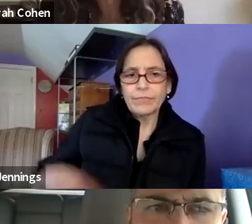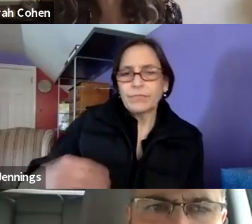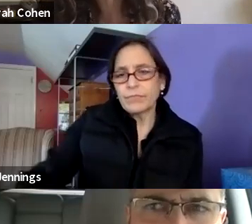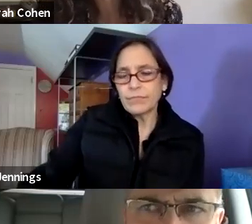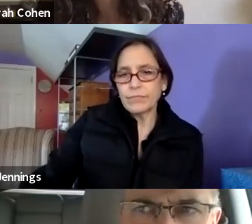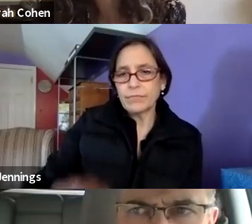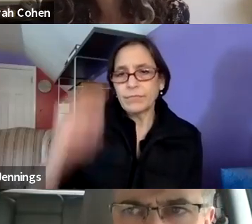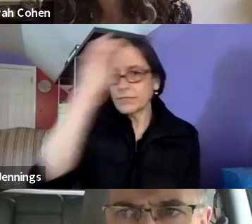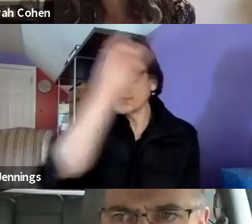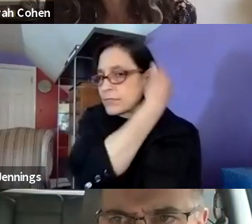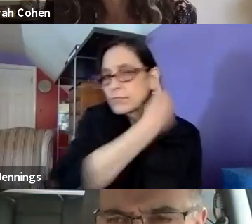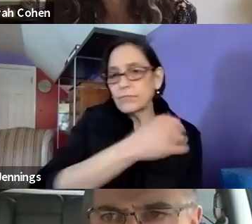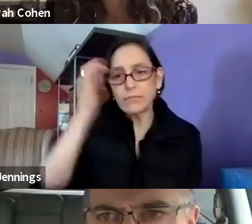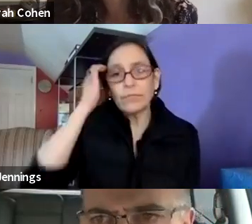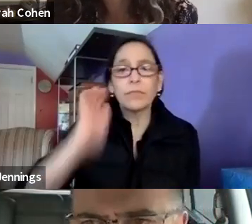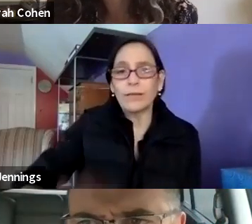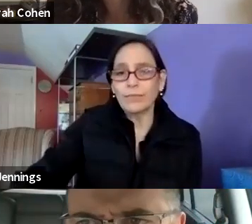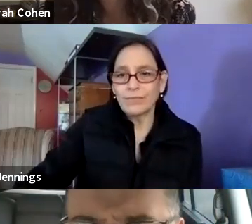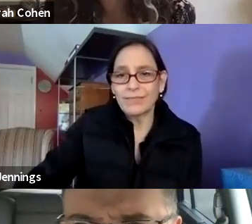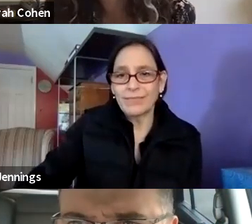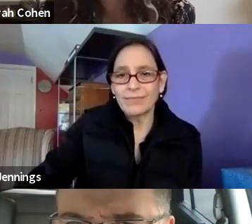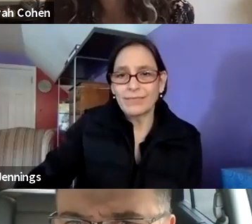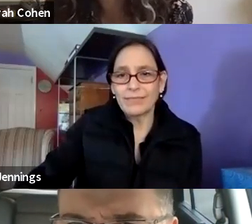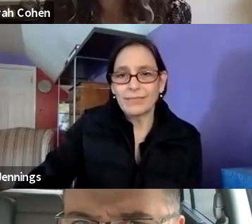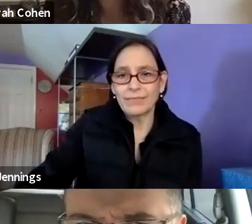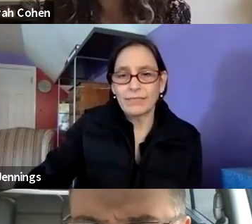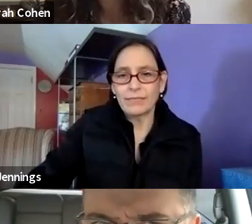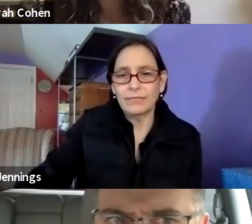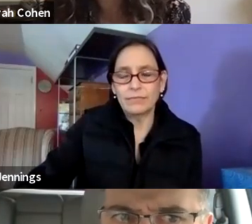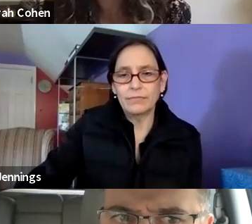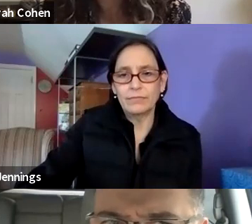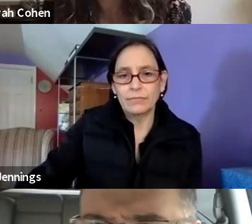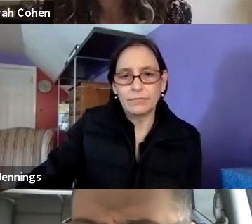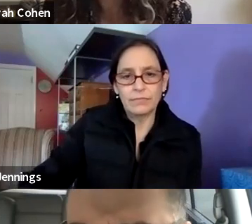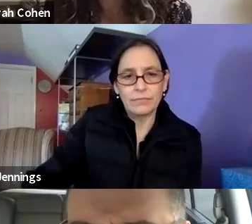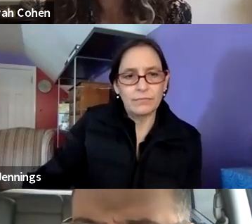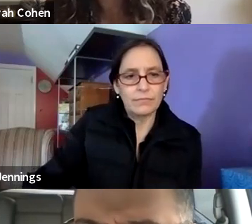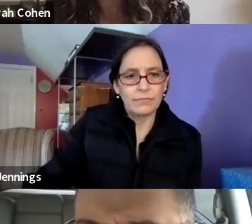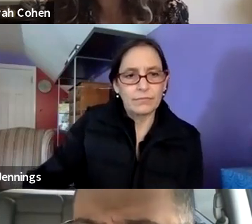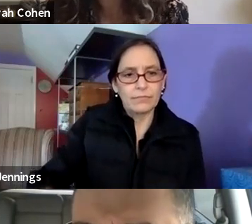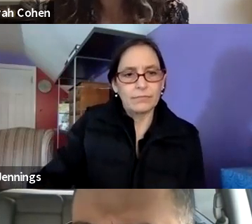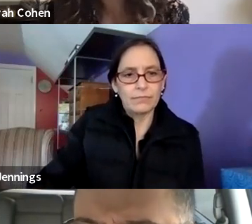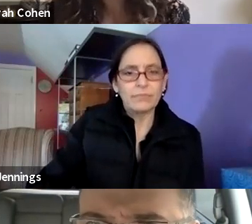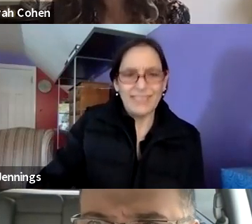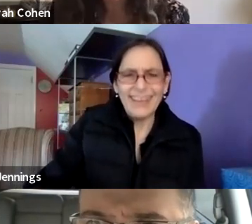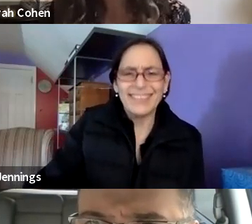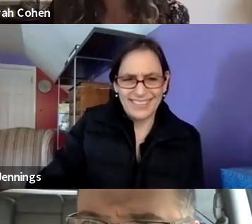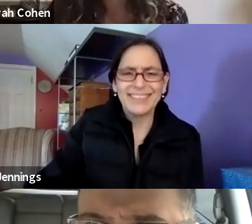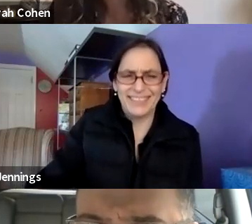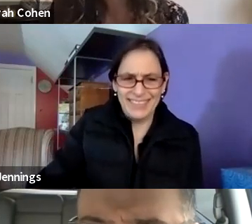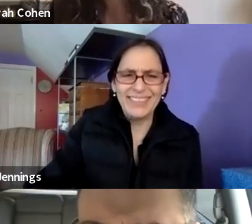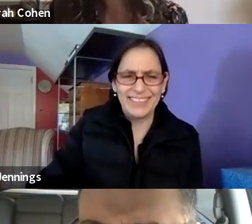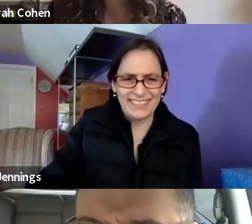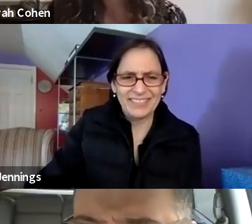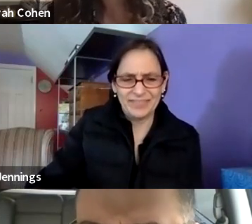What might you say to Gilberto? I think it's important to find out what, if anything, he felt. You don't know